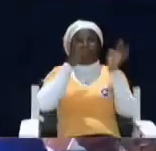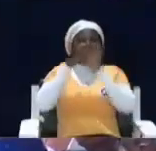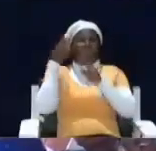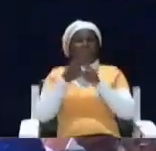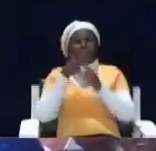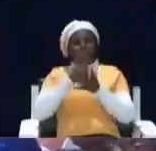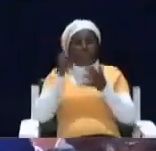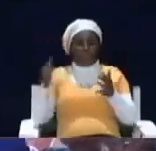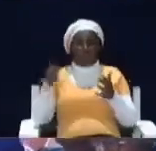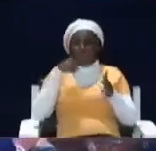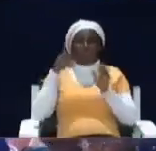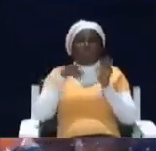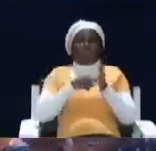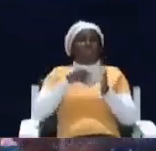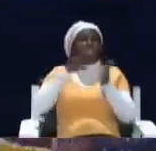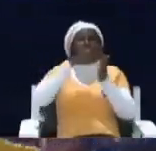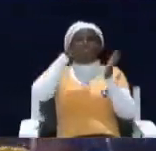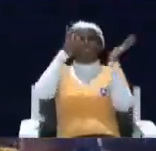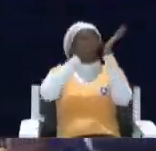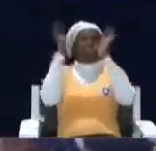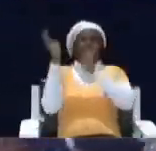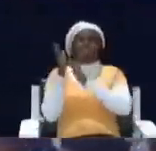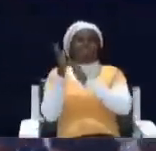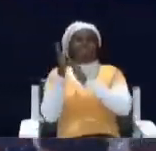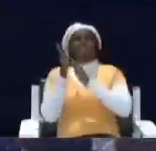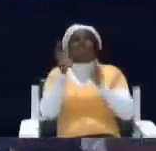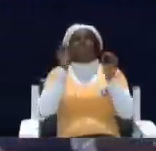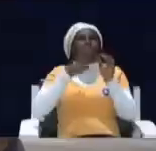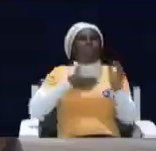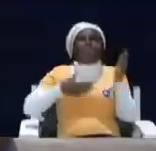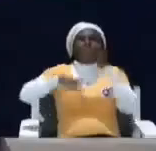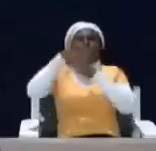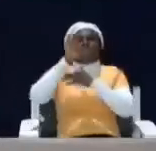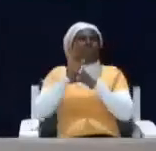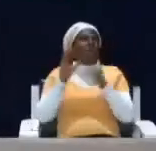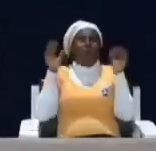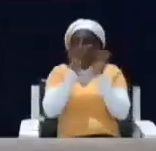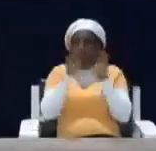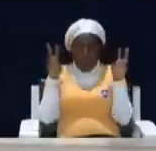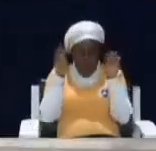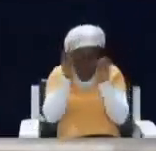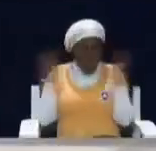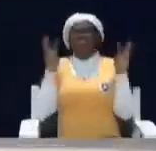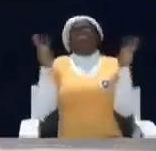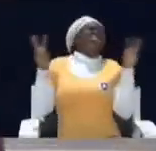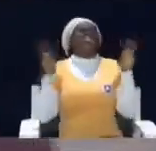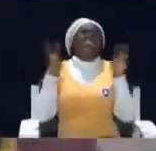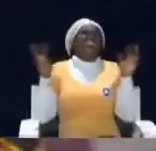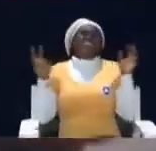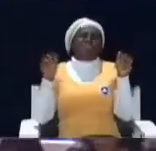name. Who did it? Jesus. Oh my God. Wow.